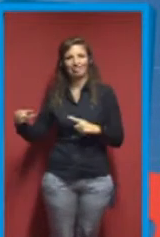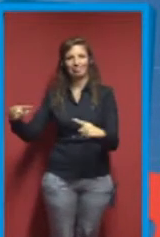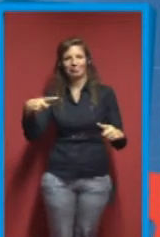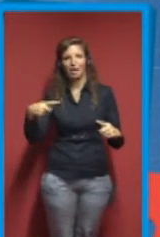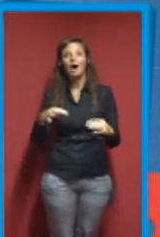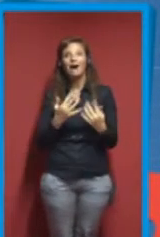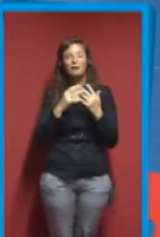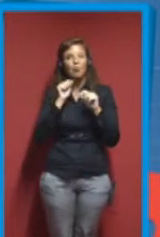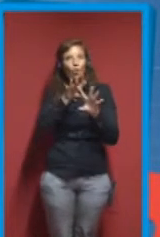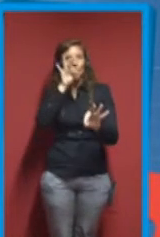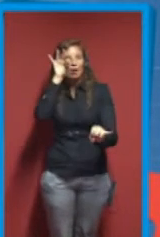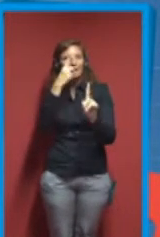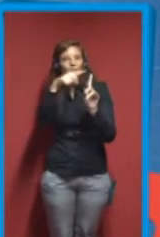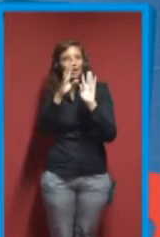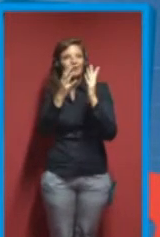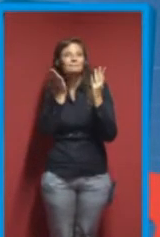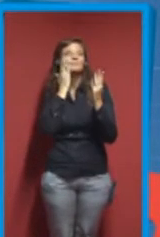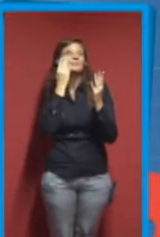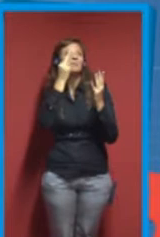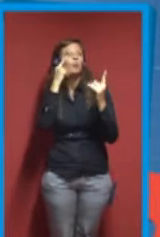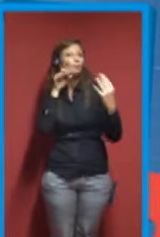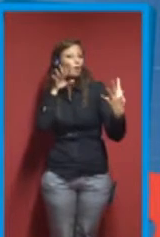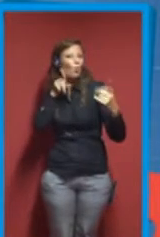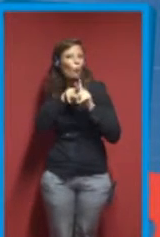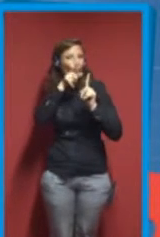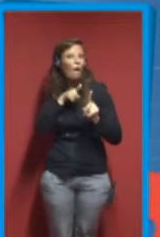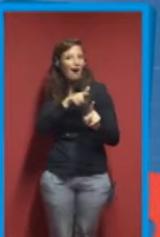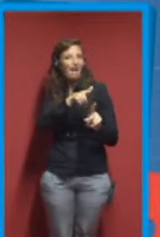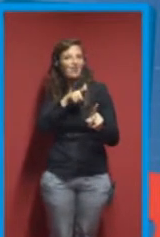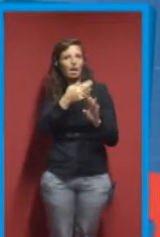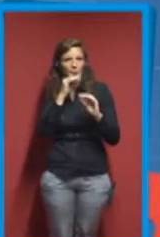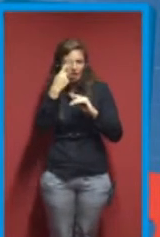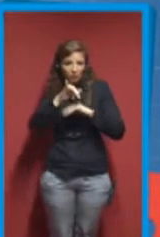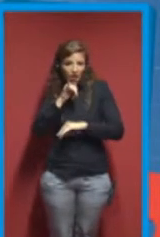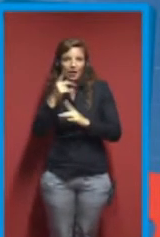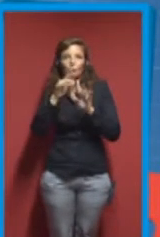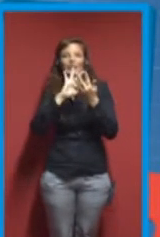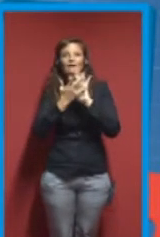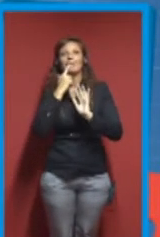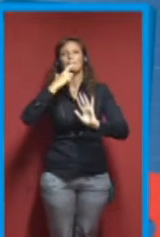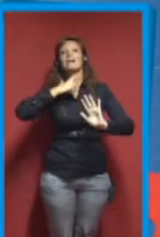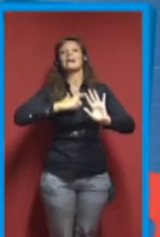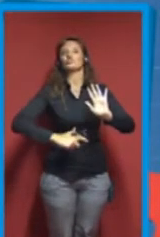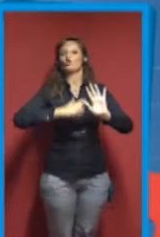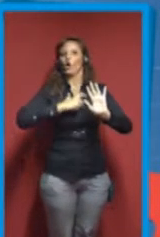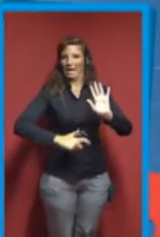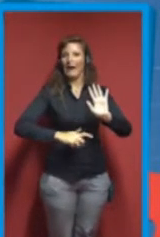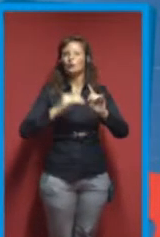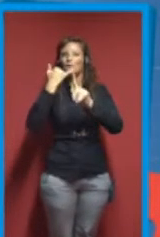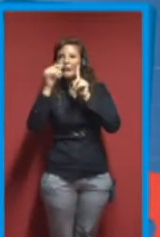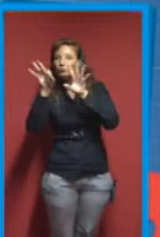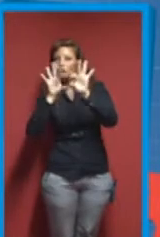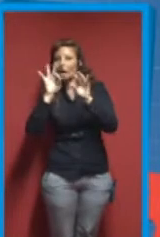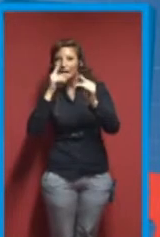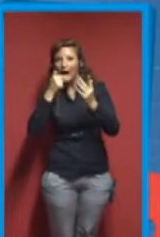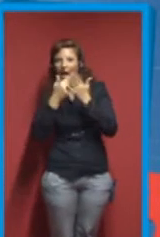very expensive way of doing customization. What we did was we put our product live